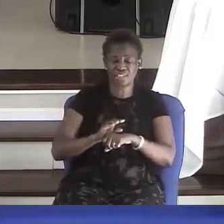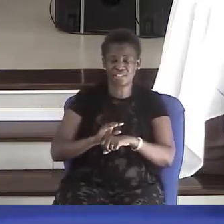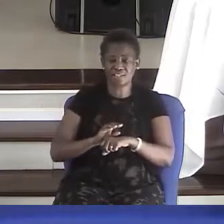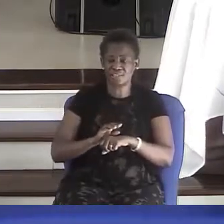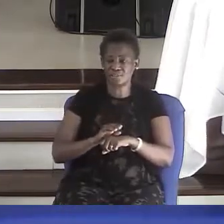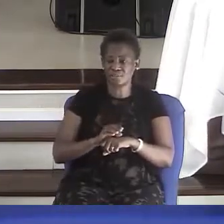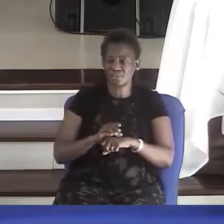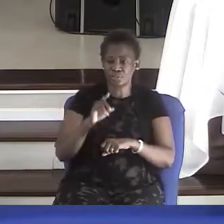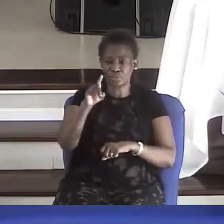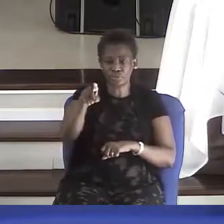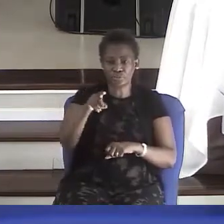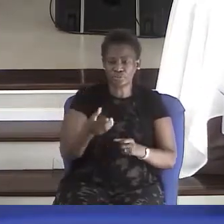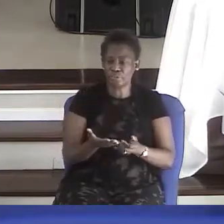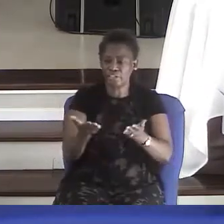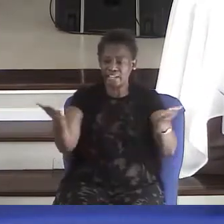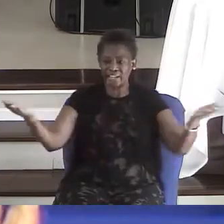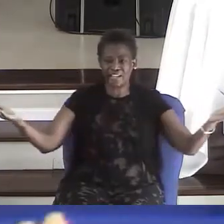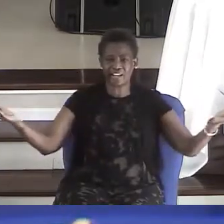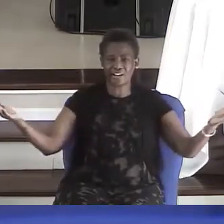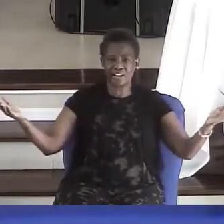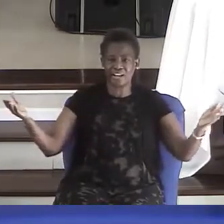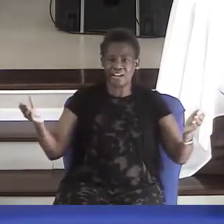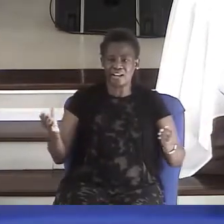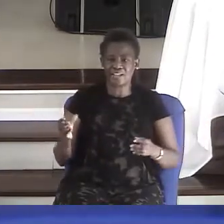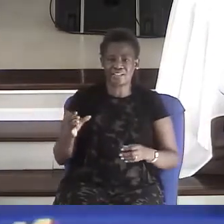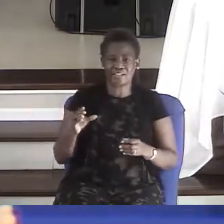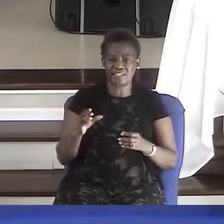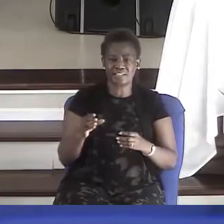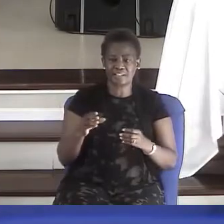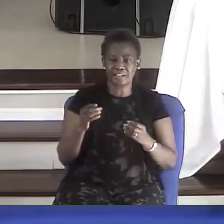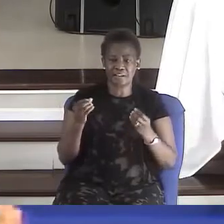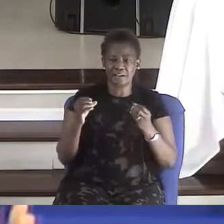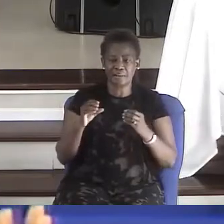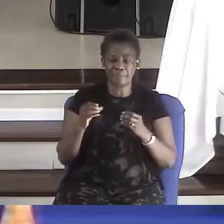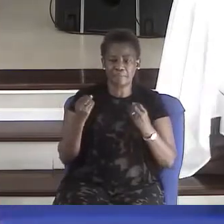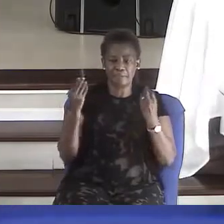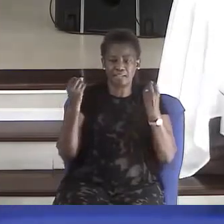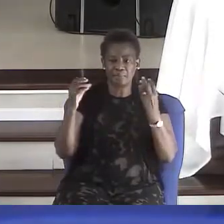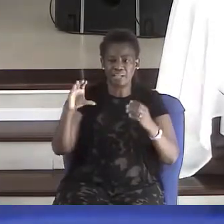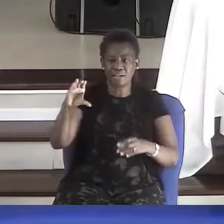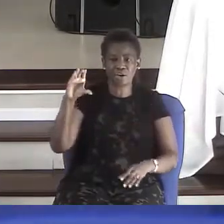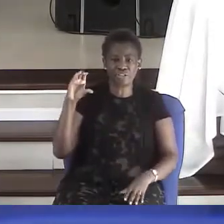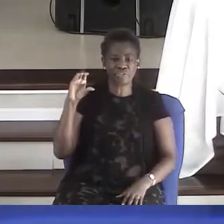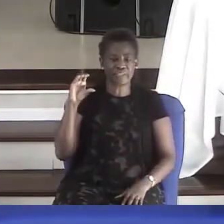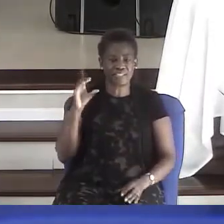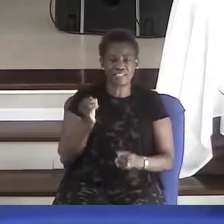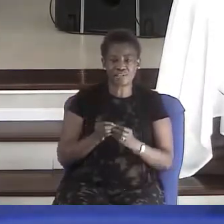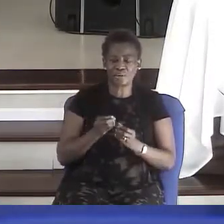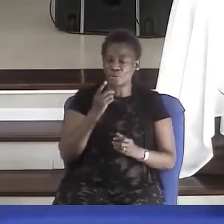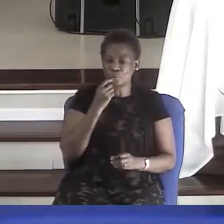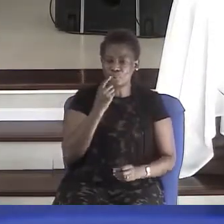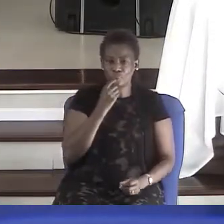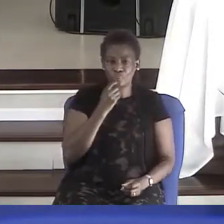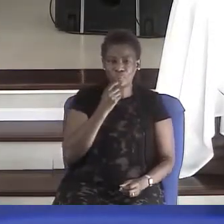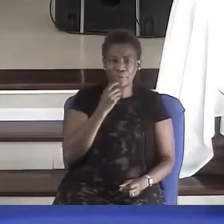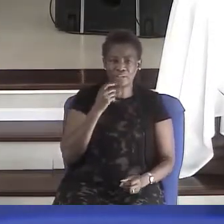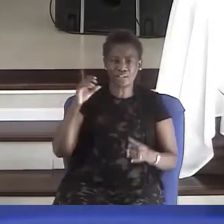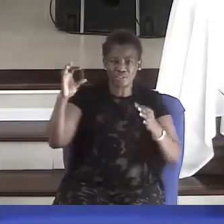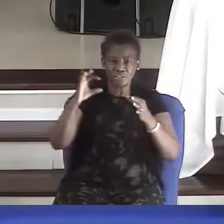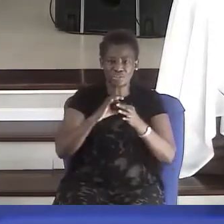that will join us later when you click on? What's my comfort? My word